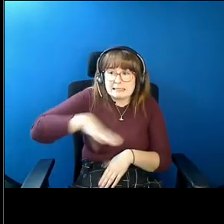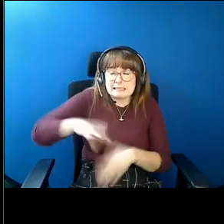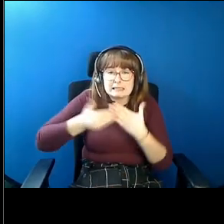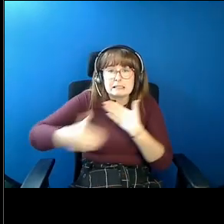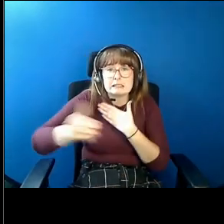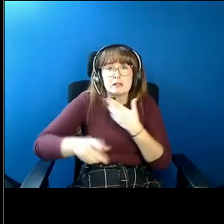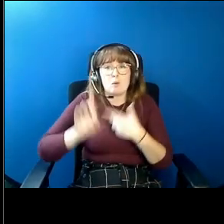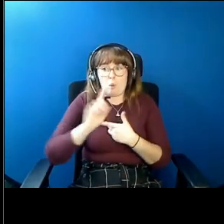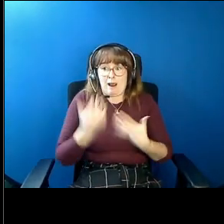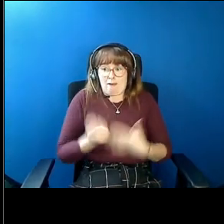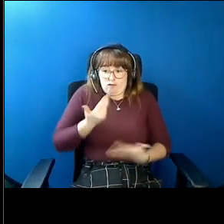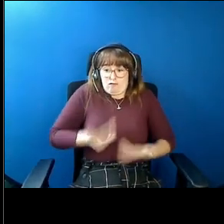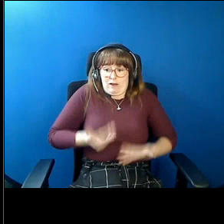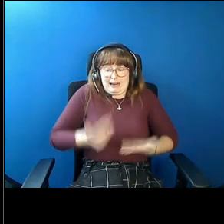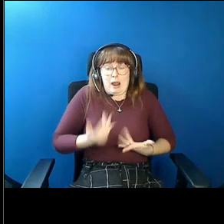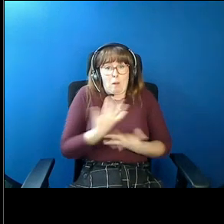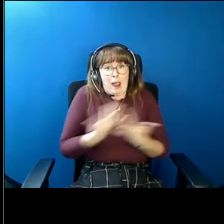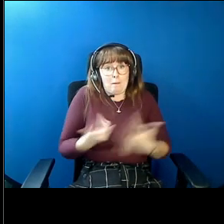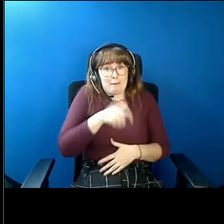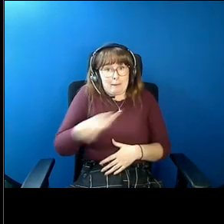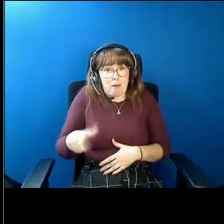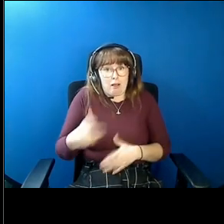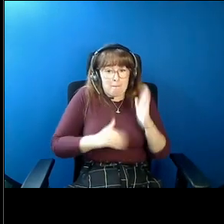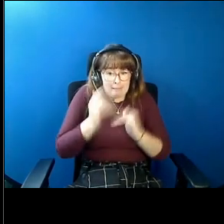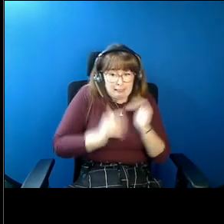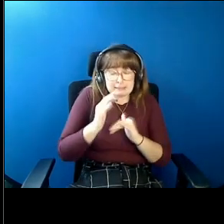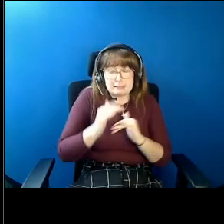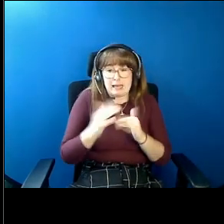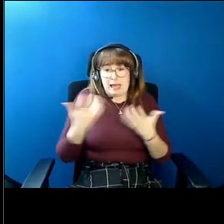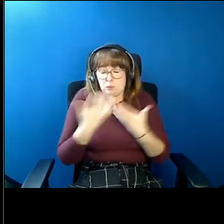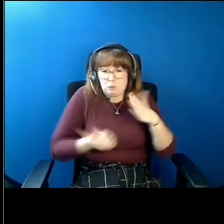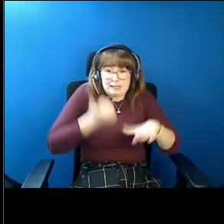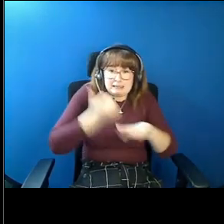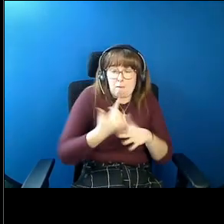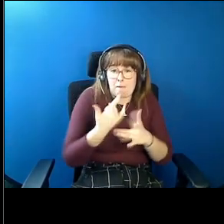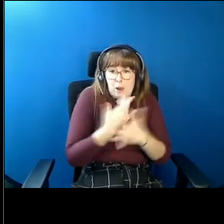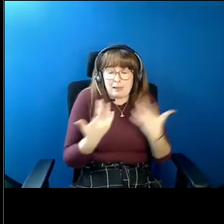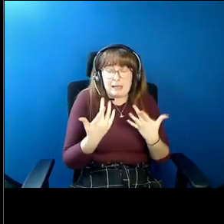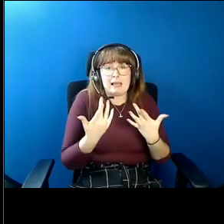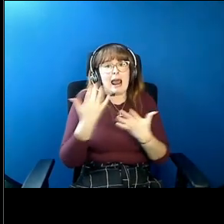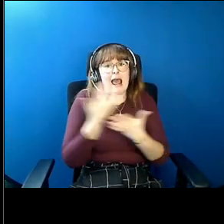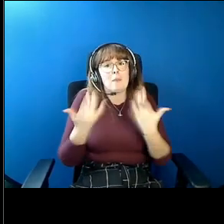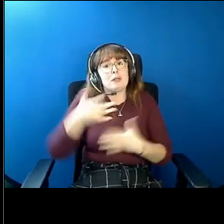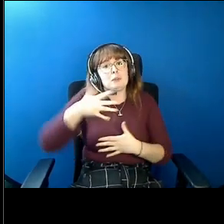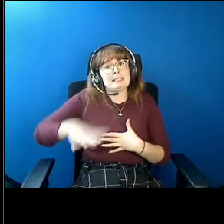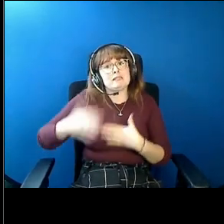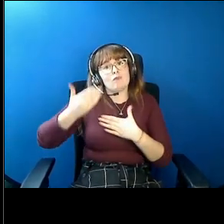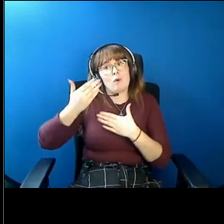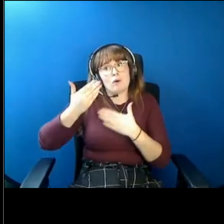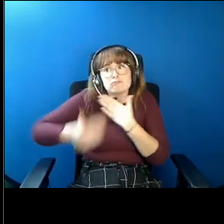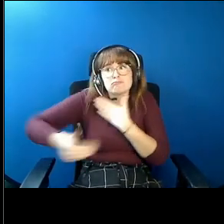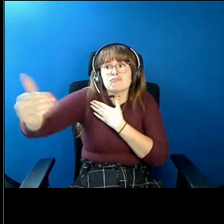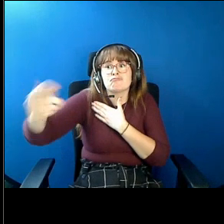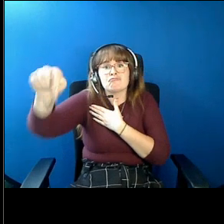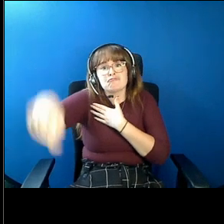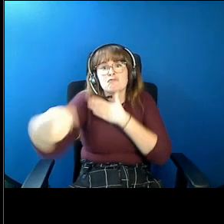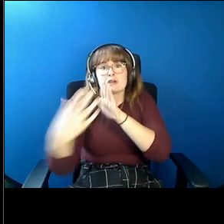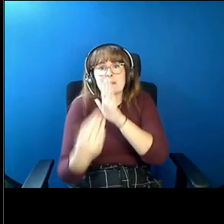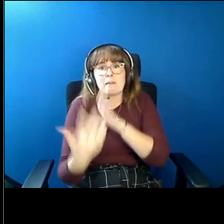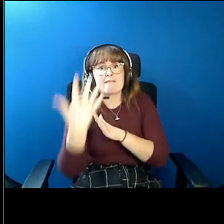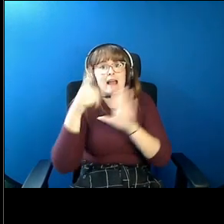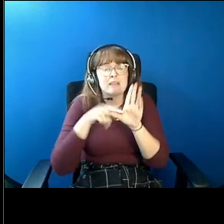How many people do we have to fit an SLC pump across a region, for example, and how many does that need to be by 5 years time, 10